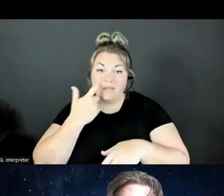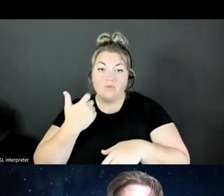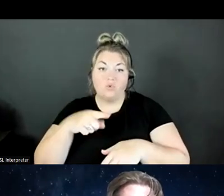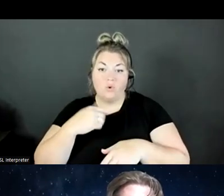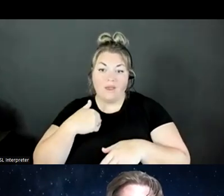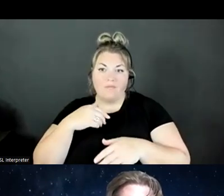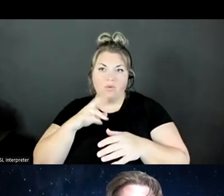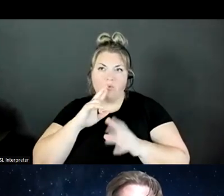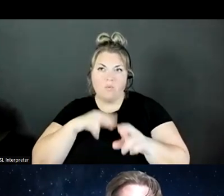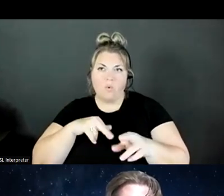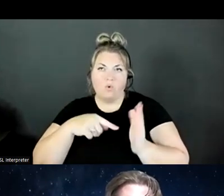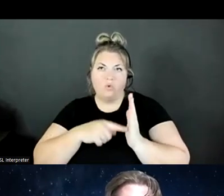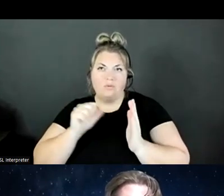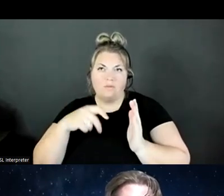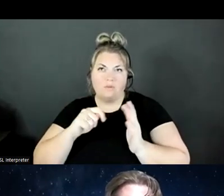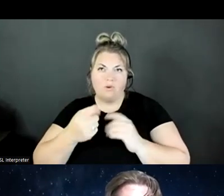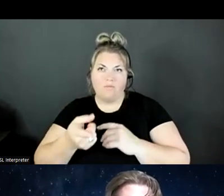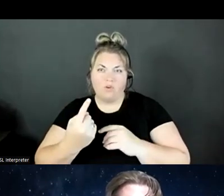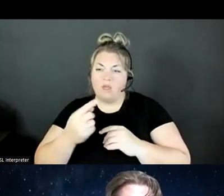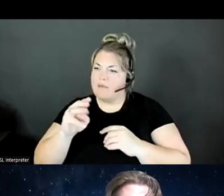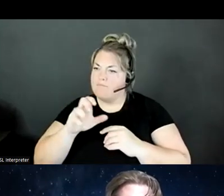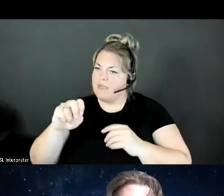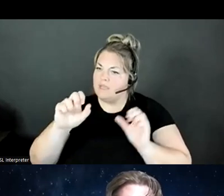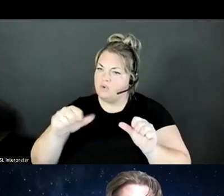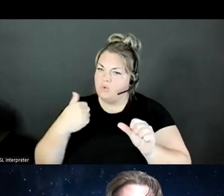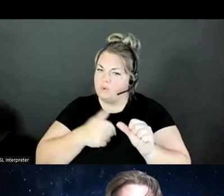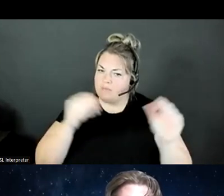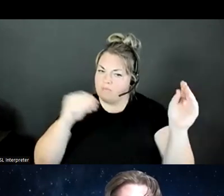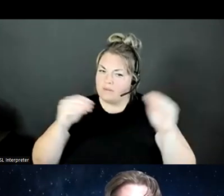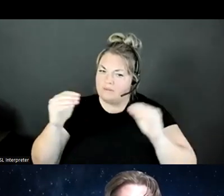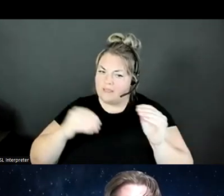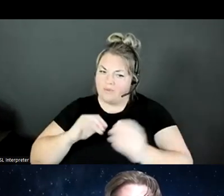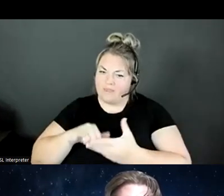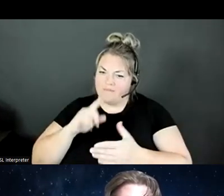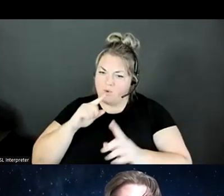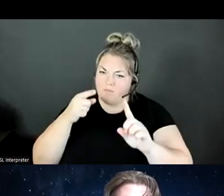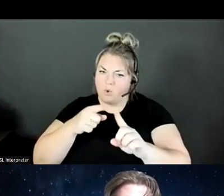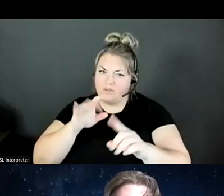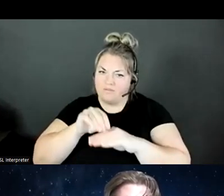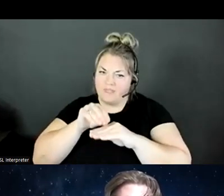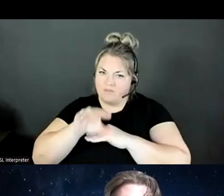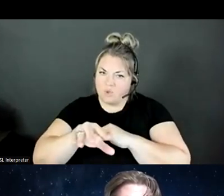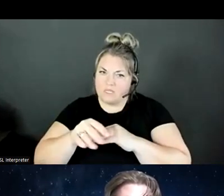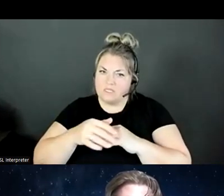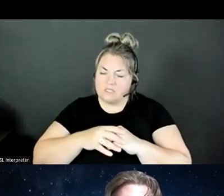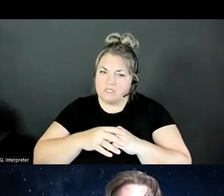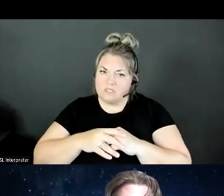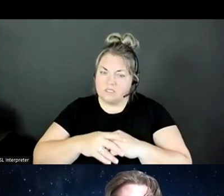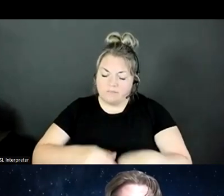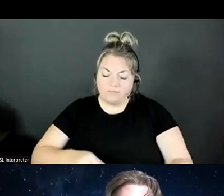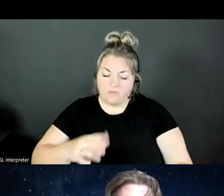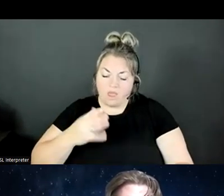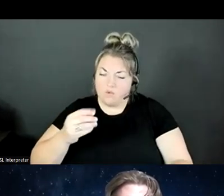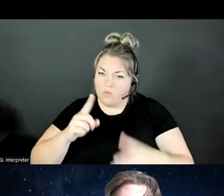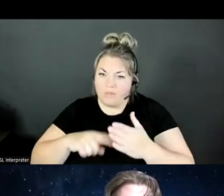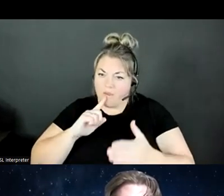due September 1. Megan, is that something we could put together on points of influence and what